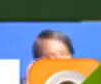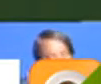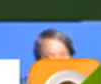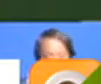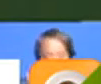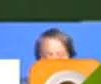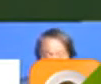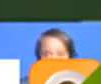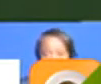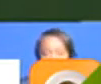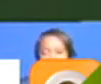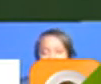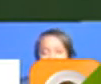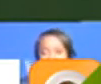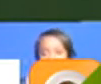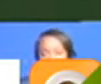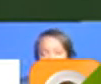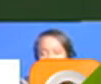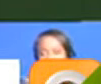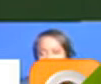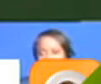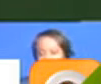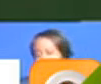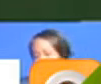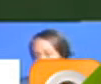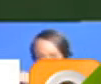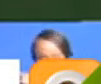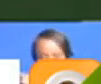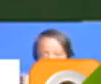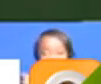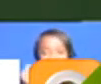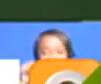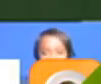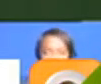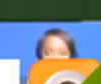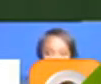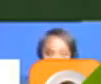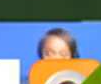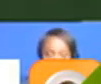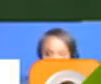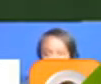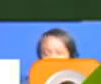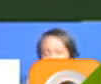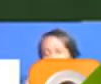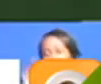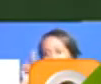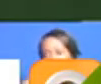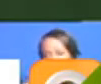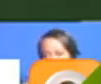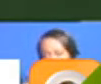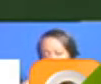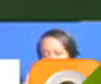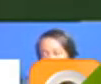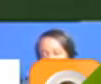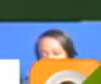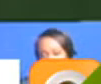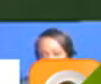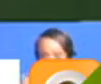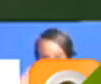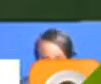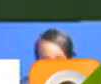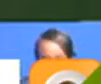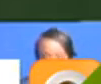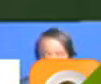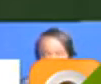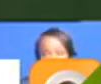better, more effective, more efficient legislators and people's representatives, and